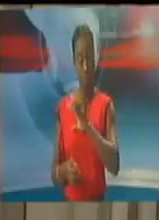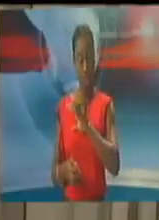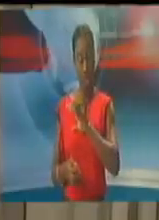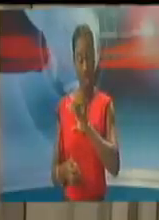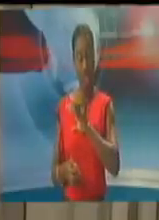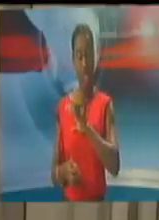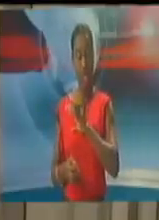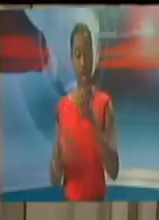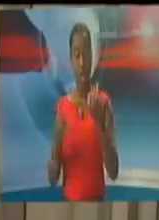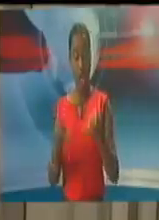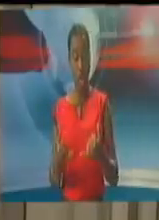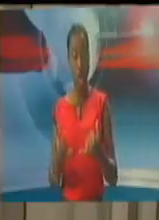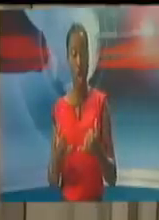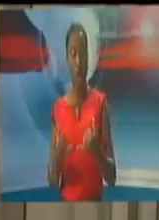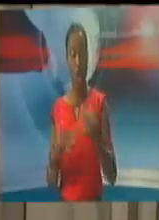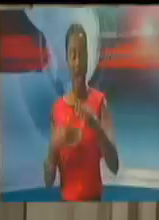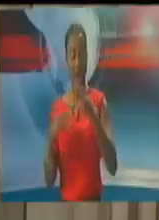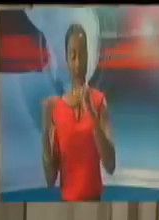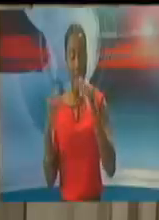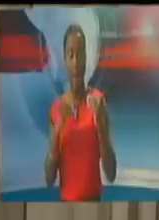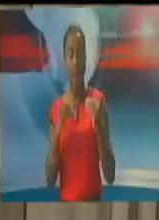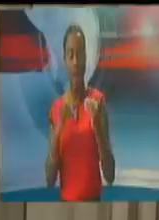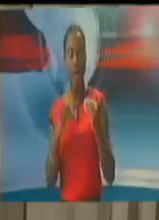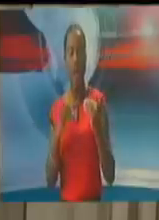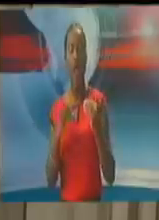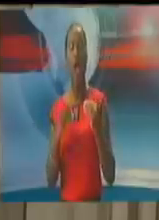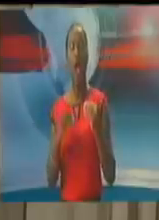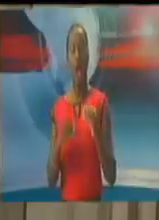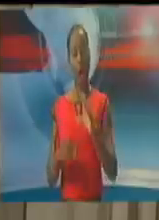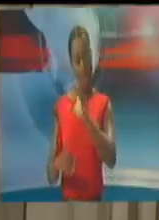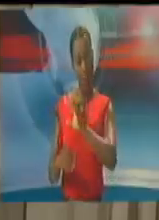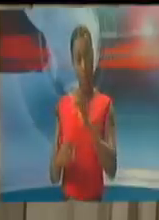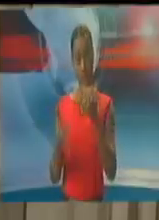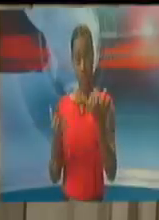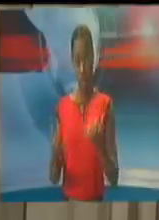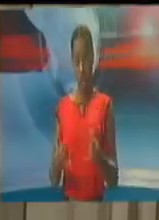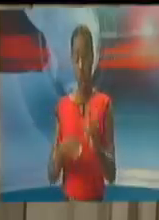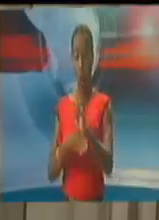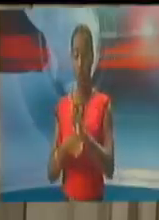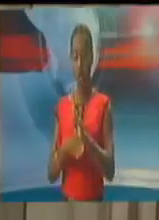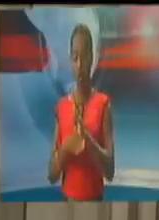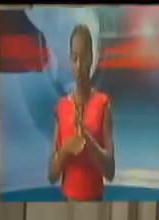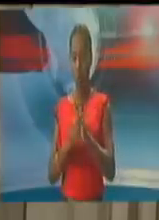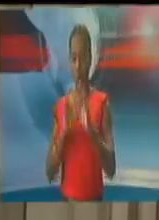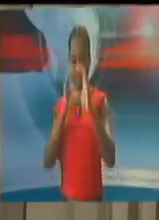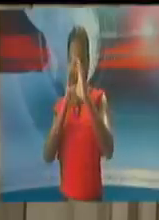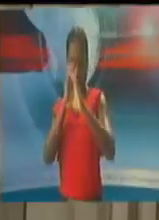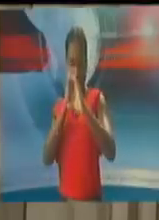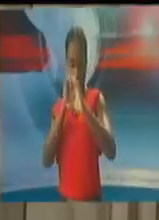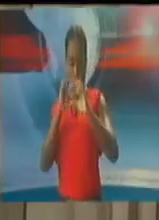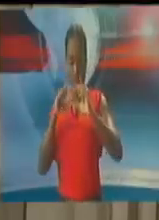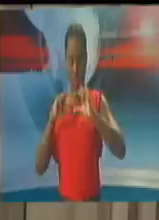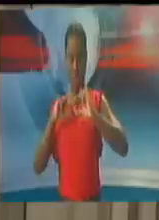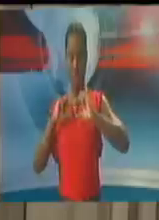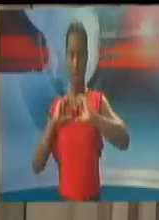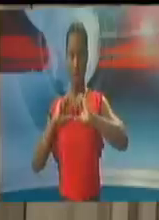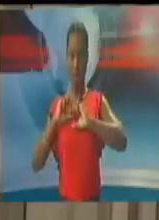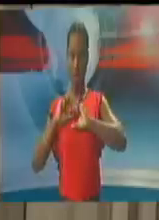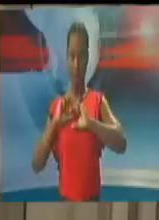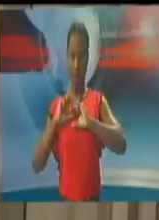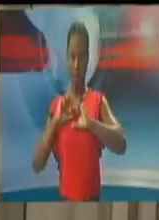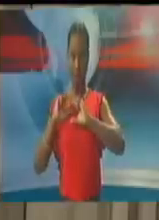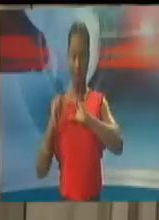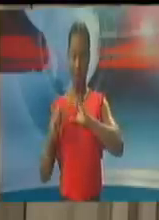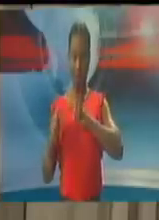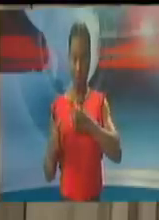roadblocks. So we, the population, will see what is the truth and what is really happening and what we can then judge